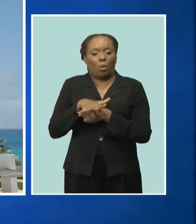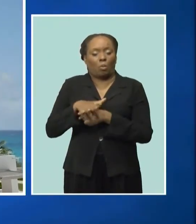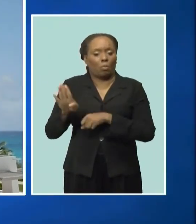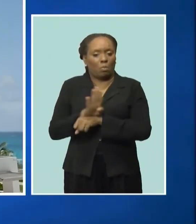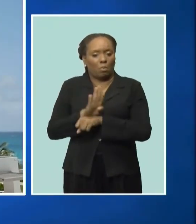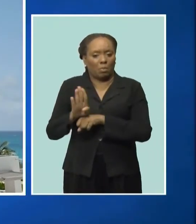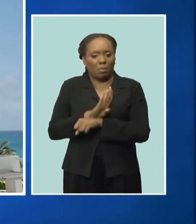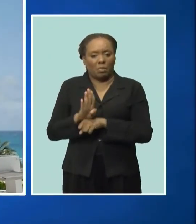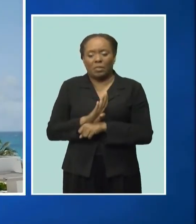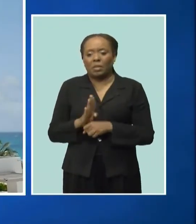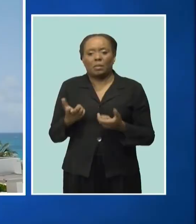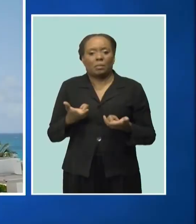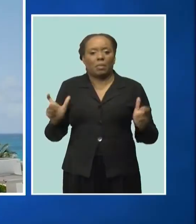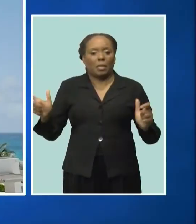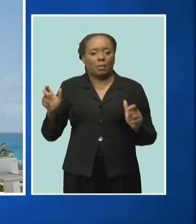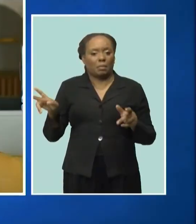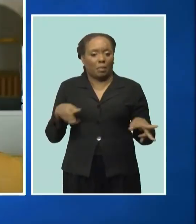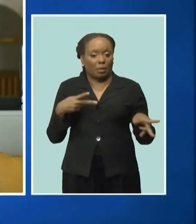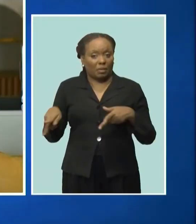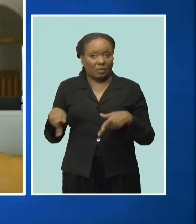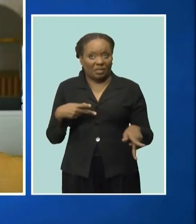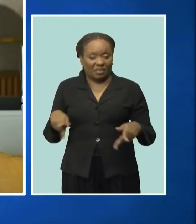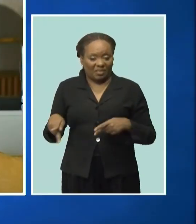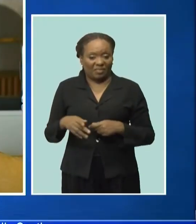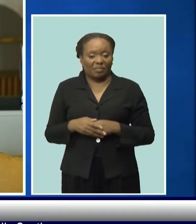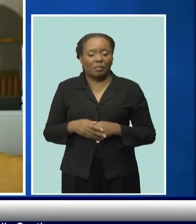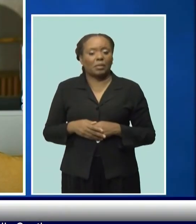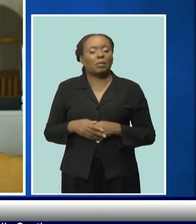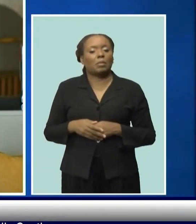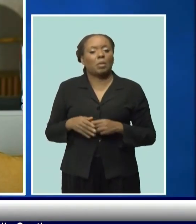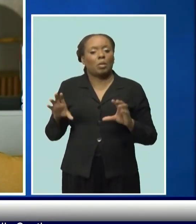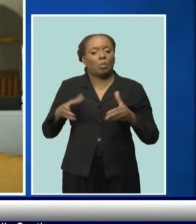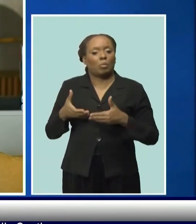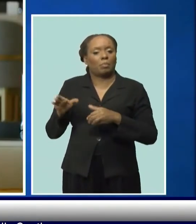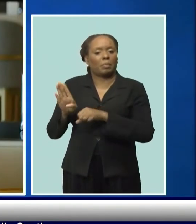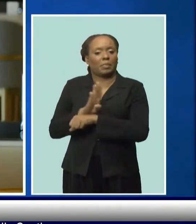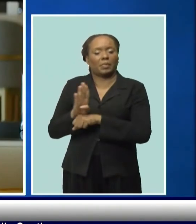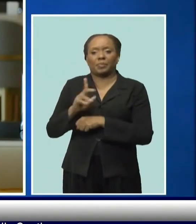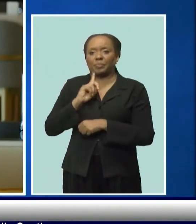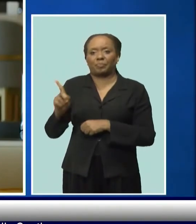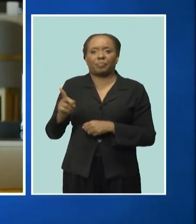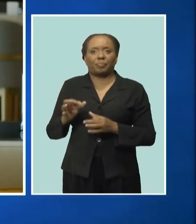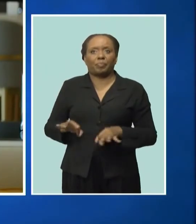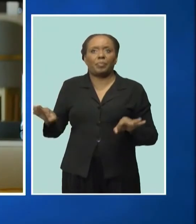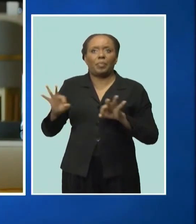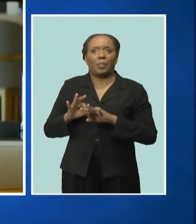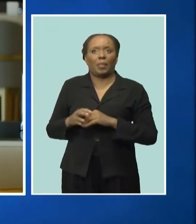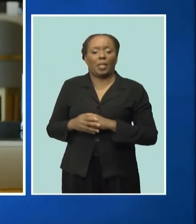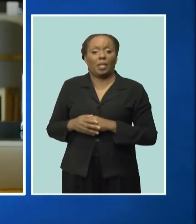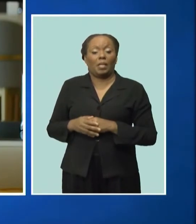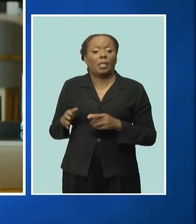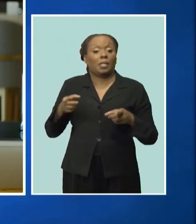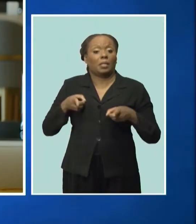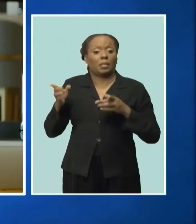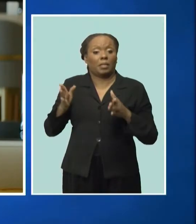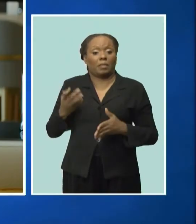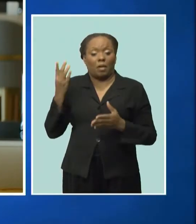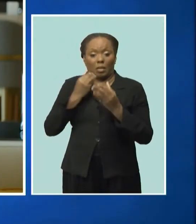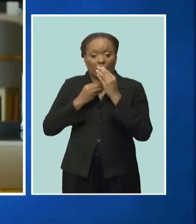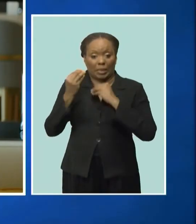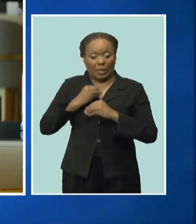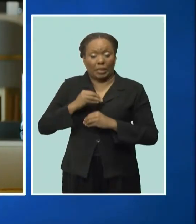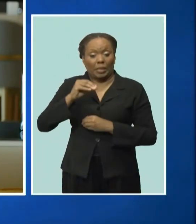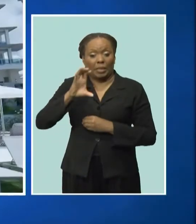come in and had huge parties. So the group business is very important to us. Director of Catering and Convention Services, Dana